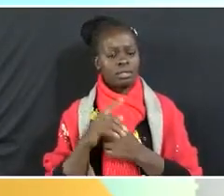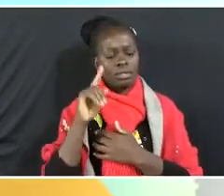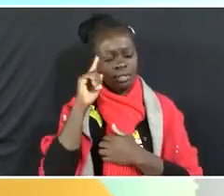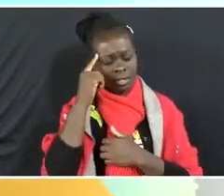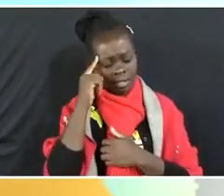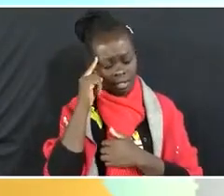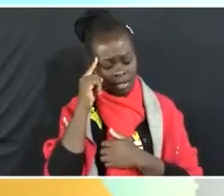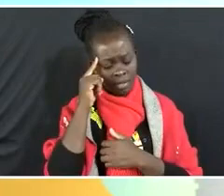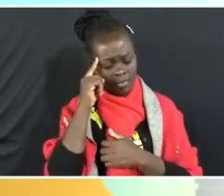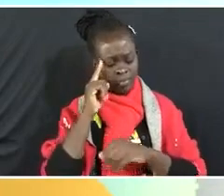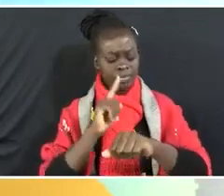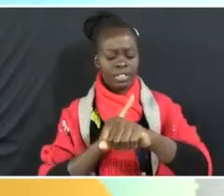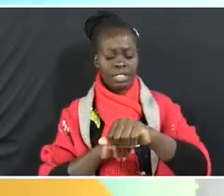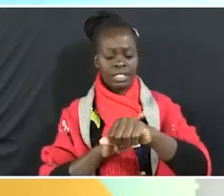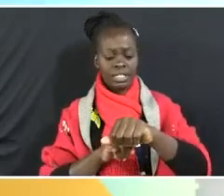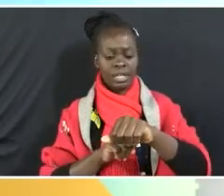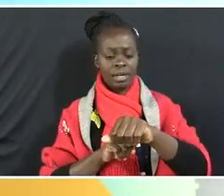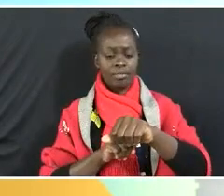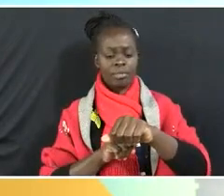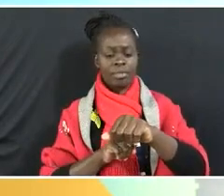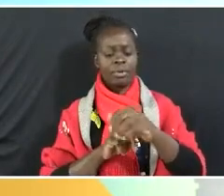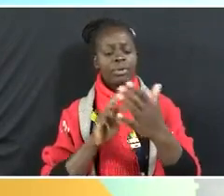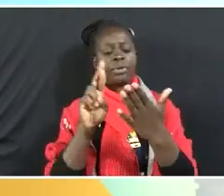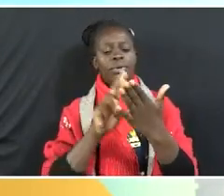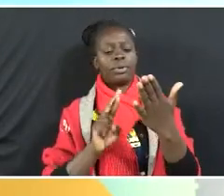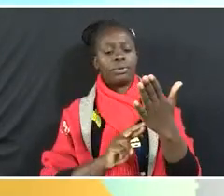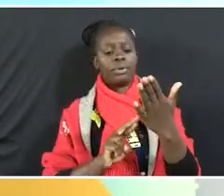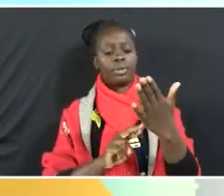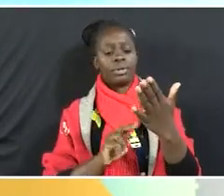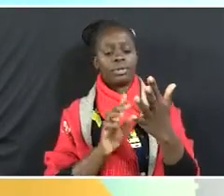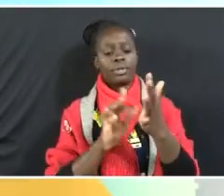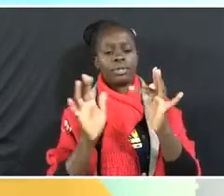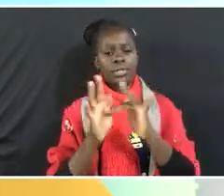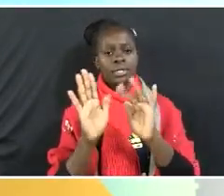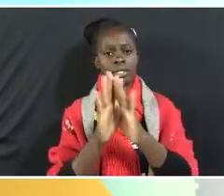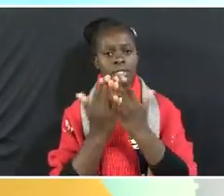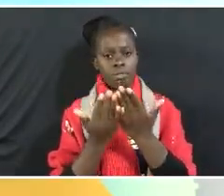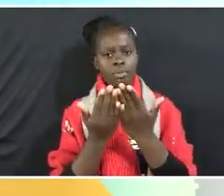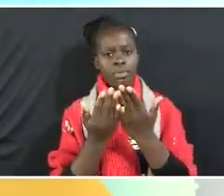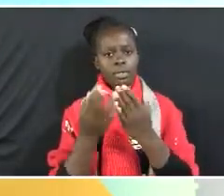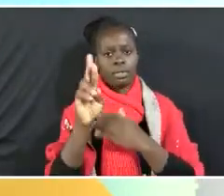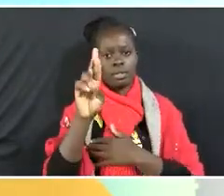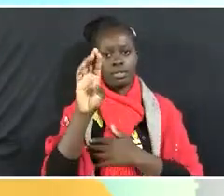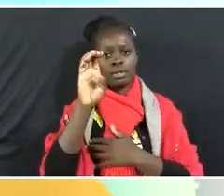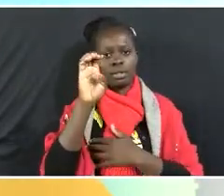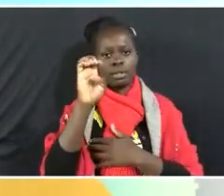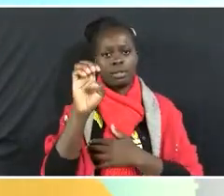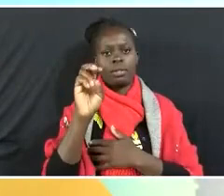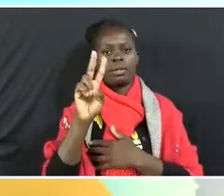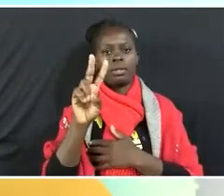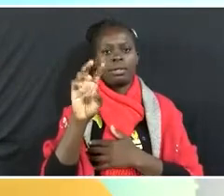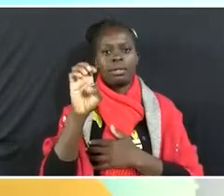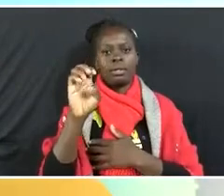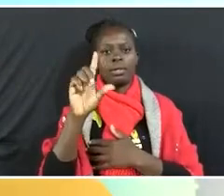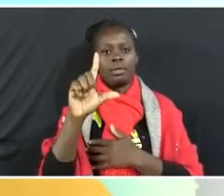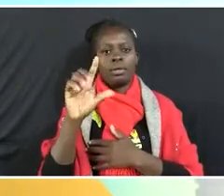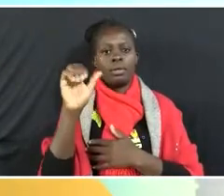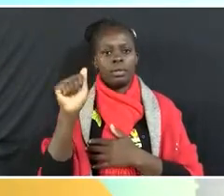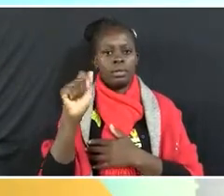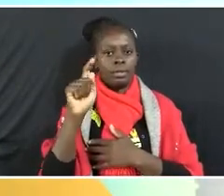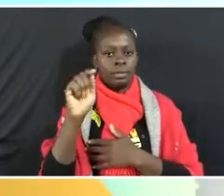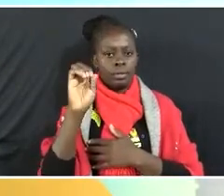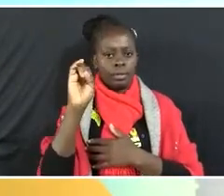go to the book of Revelation, it says, "Behold, he comes with clouds." Behold, and behold is used several times.